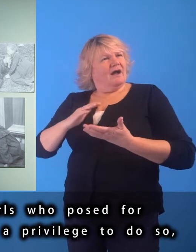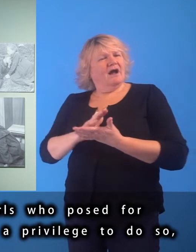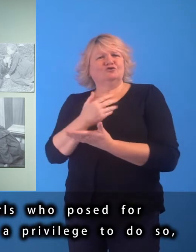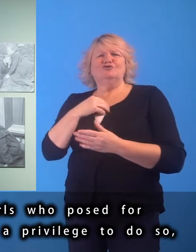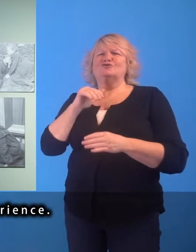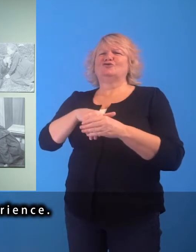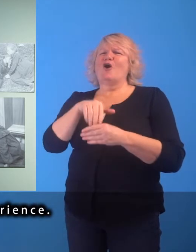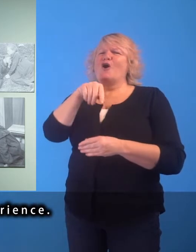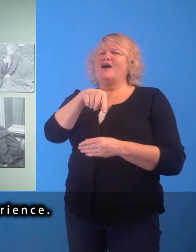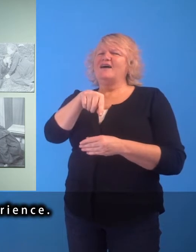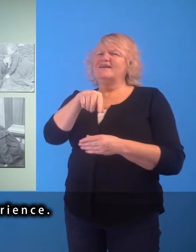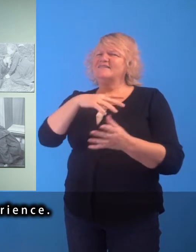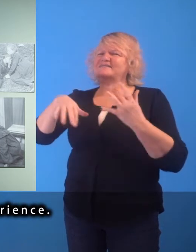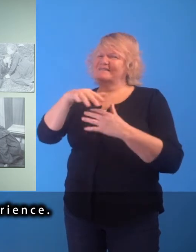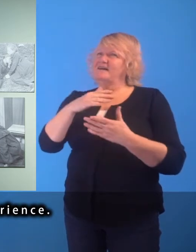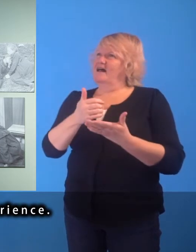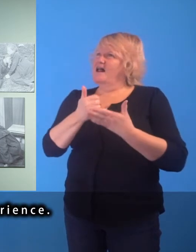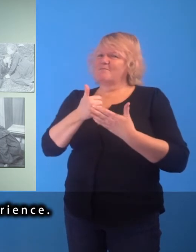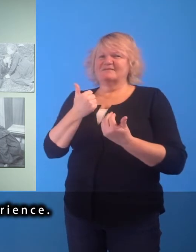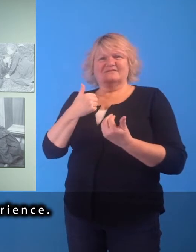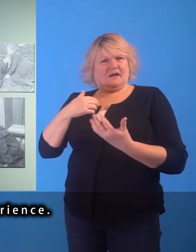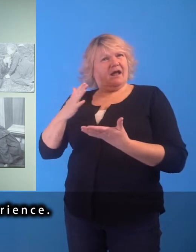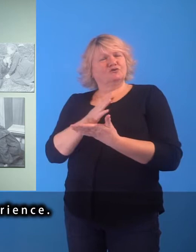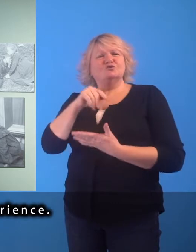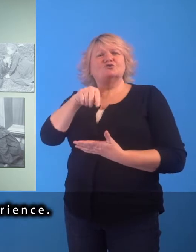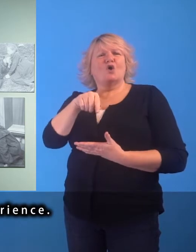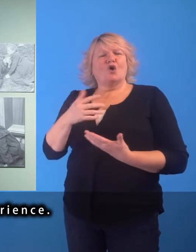so, and that they enjoyed the experience.